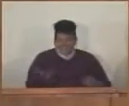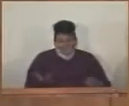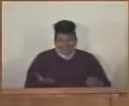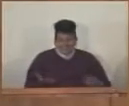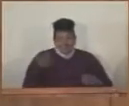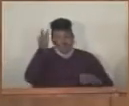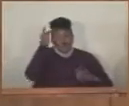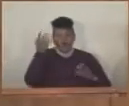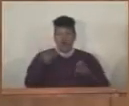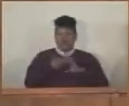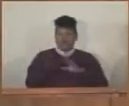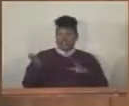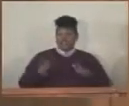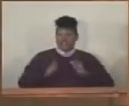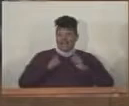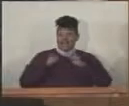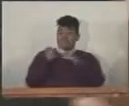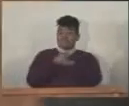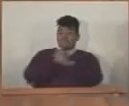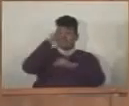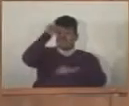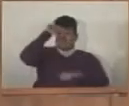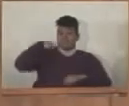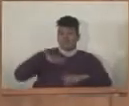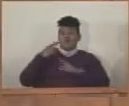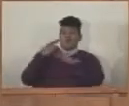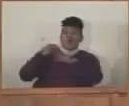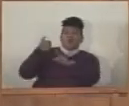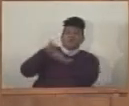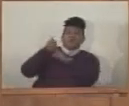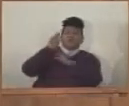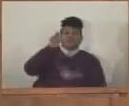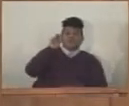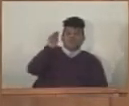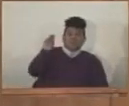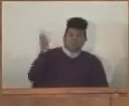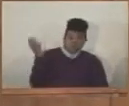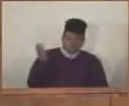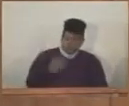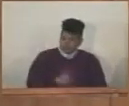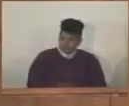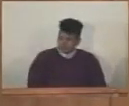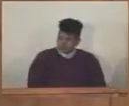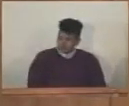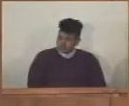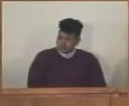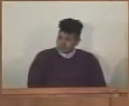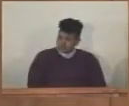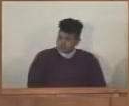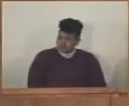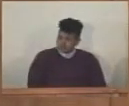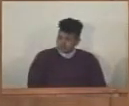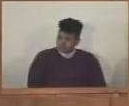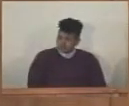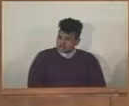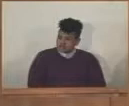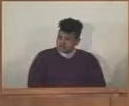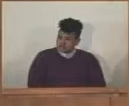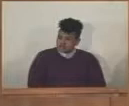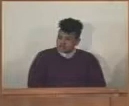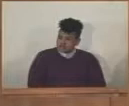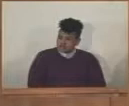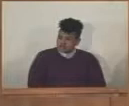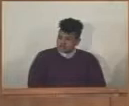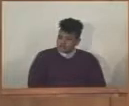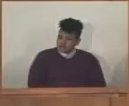gave up their communities to little boys. We left vulnerable spaces for criminals to take